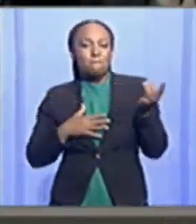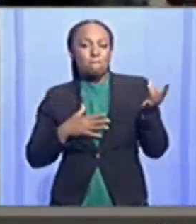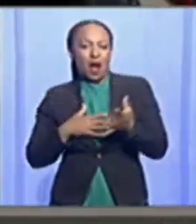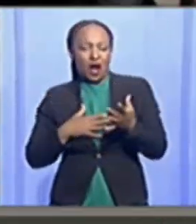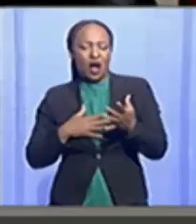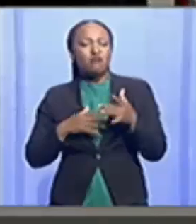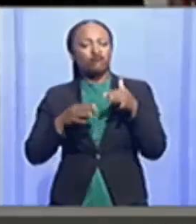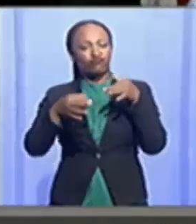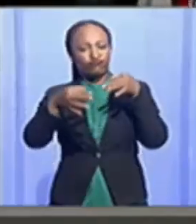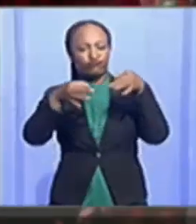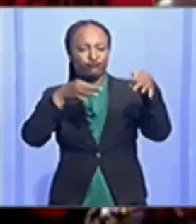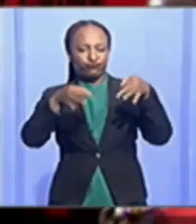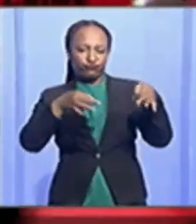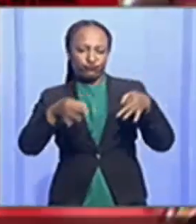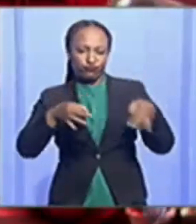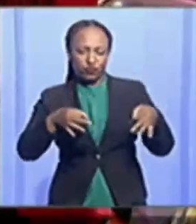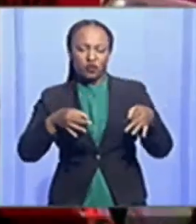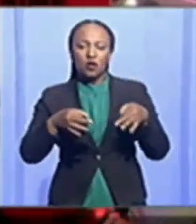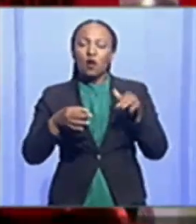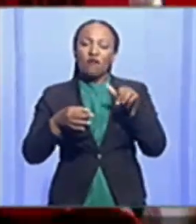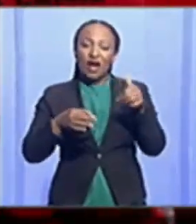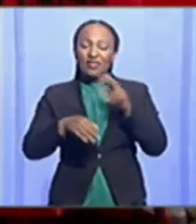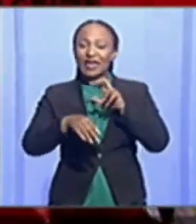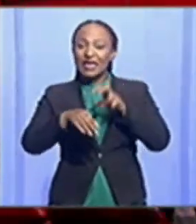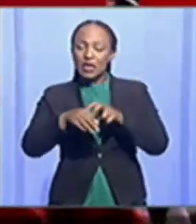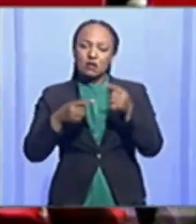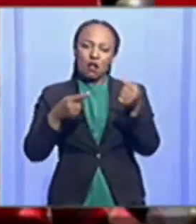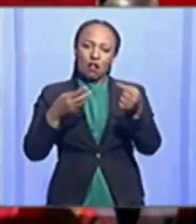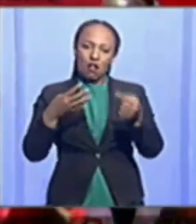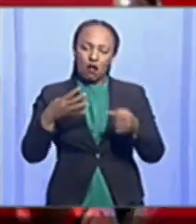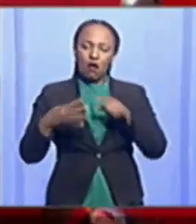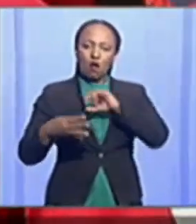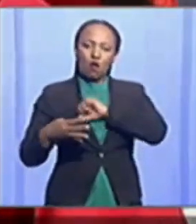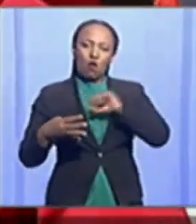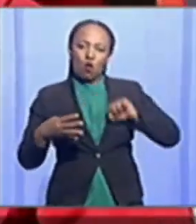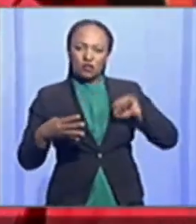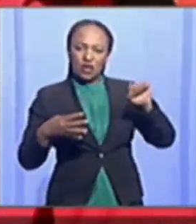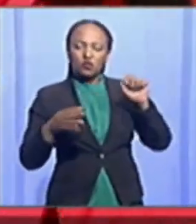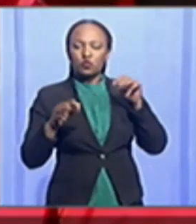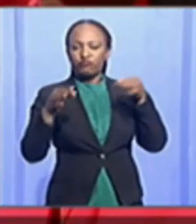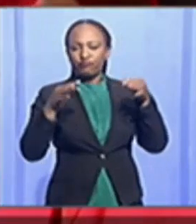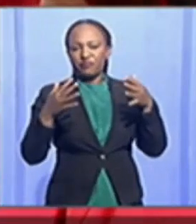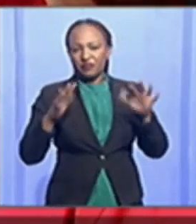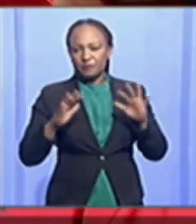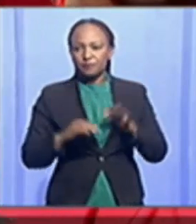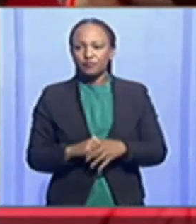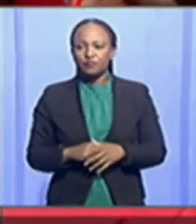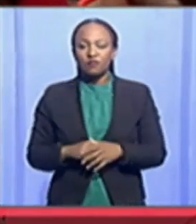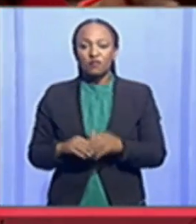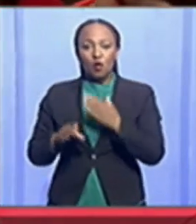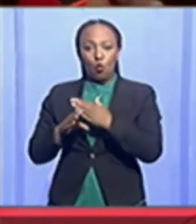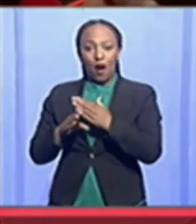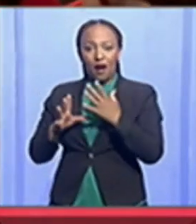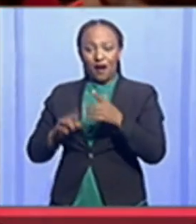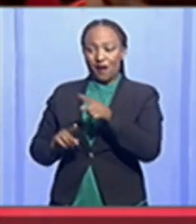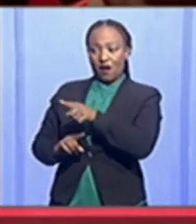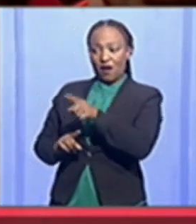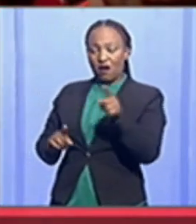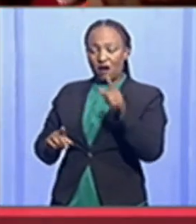šedi e kgolo gareng ga dinyakwa tše dingwe tša COSATU. Workers are fighting for their rights against the cost